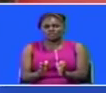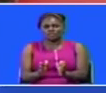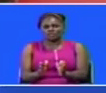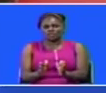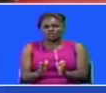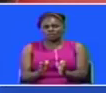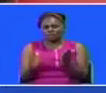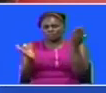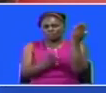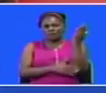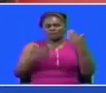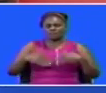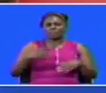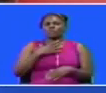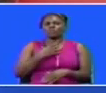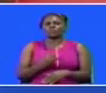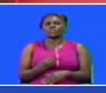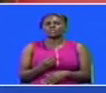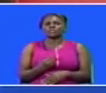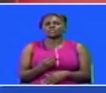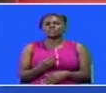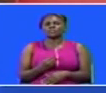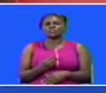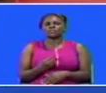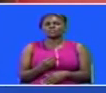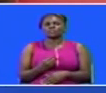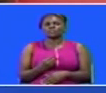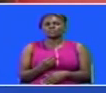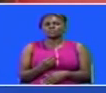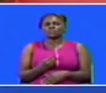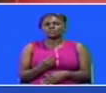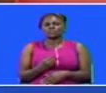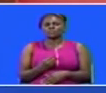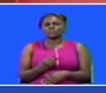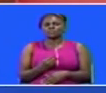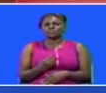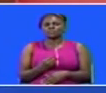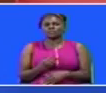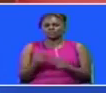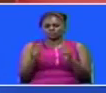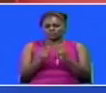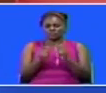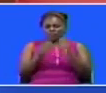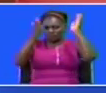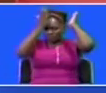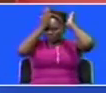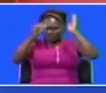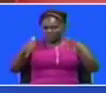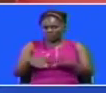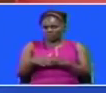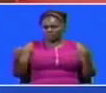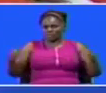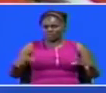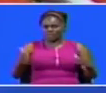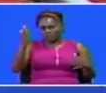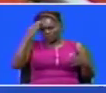the bad people with whips, he should chastise them with a scorpion. I think the bishop, many of the members might not be very clear with